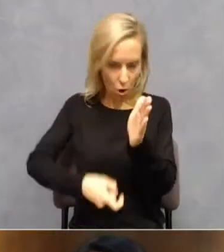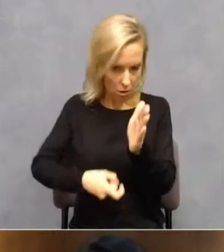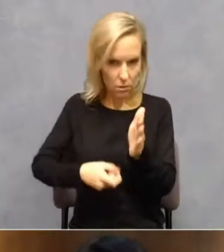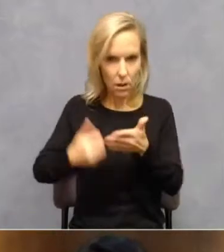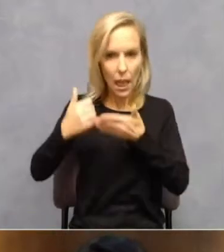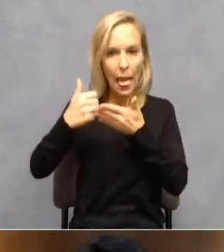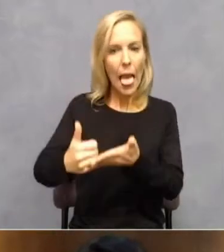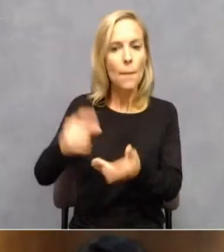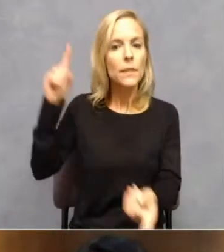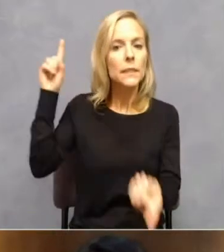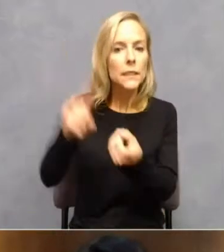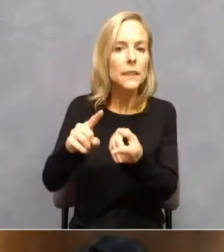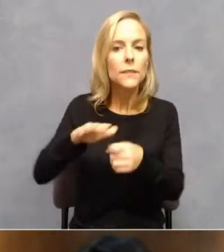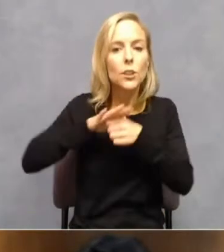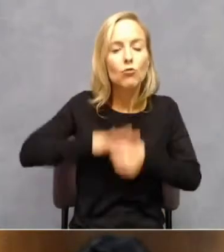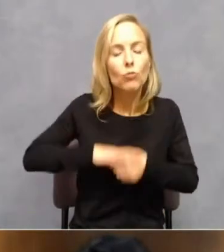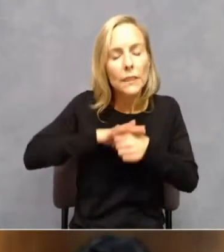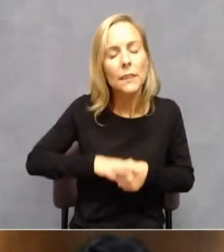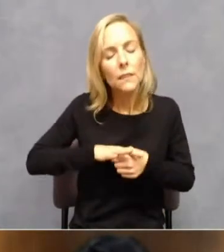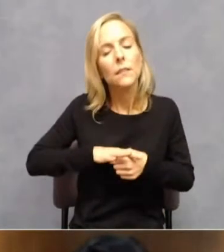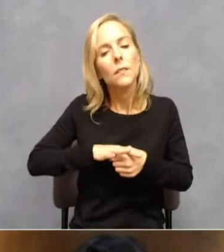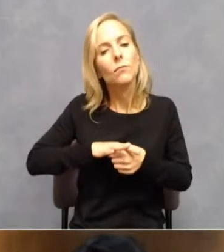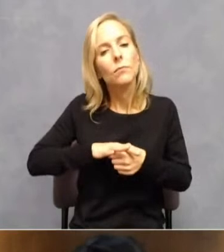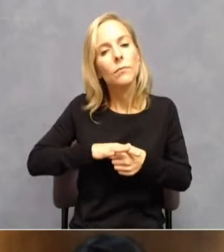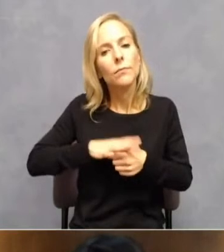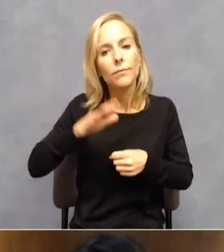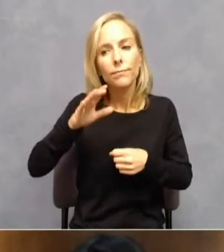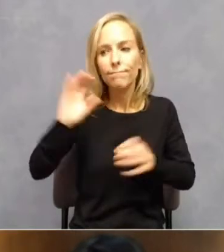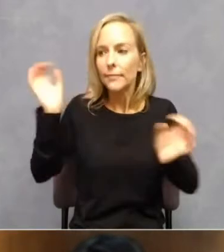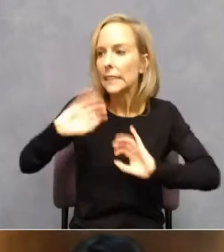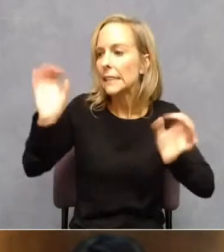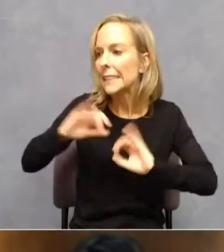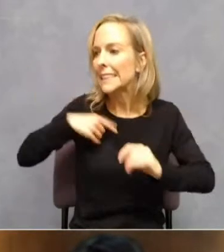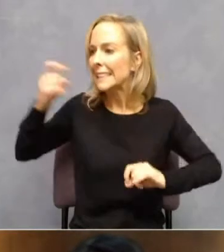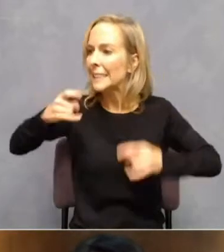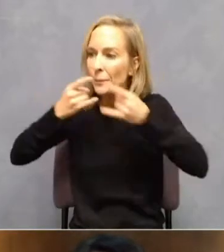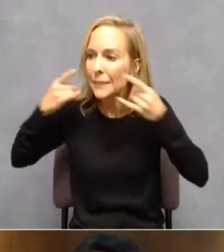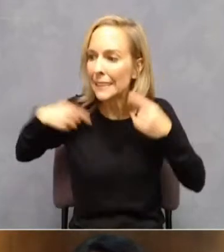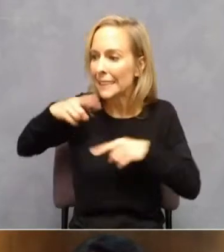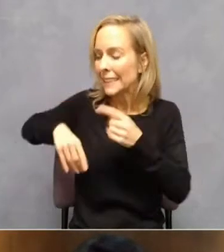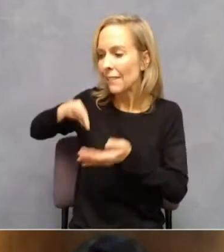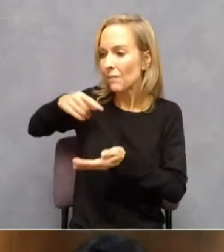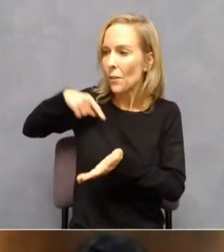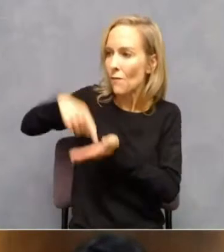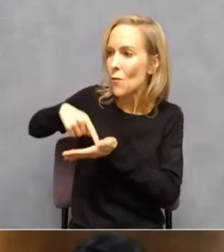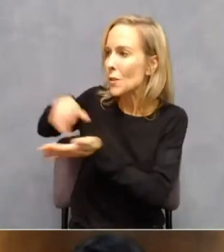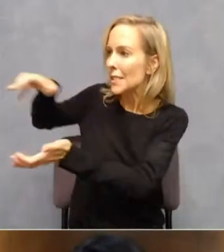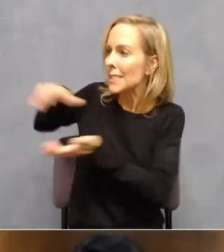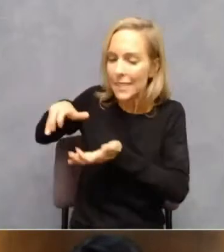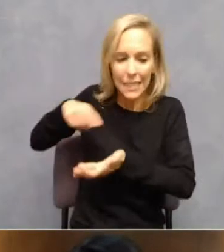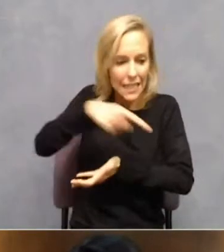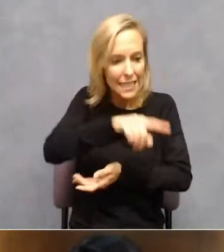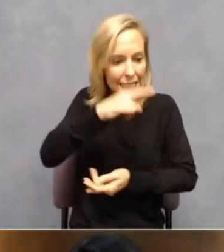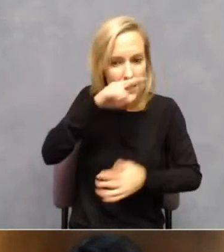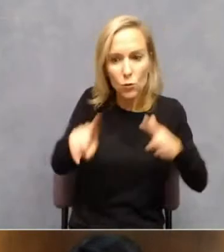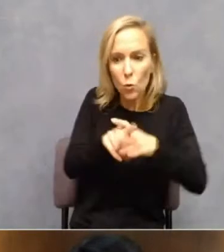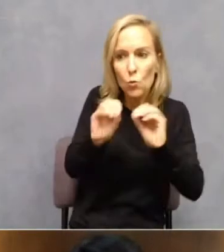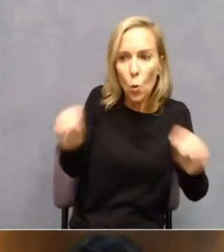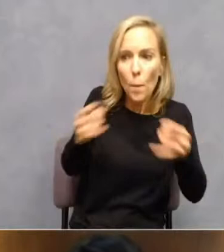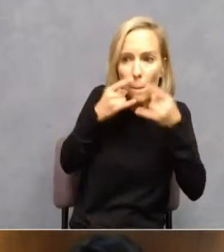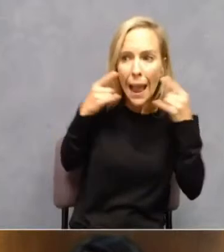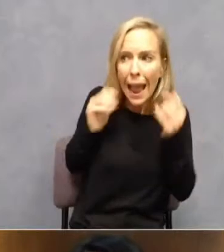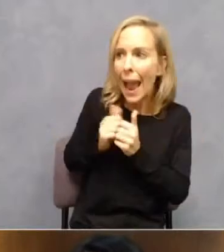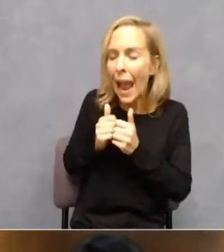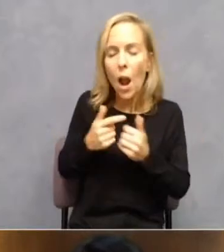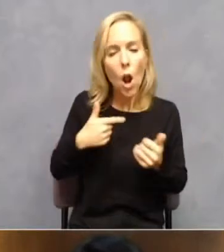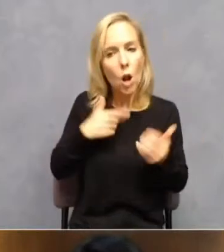of the stress of finding face coverings during this time. So I encourage all of you as individuals or families or